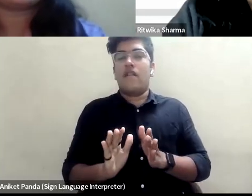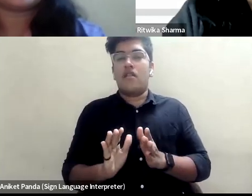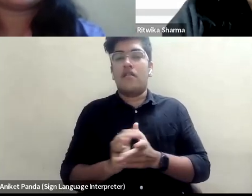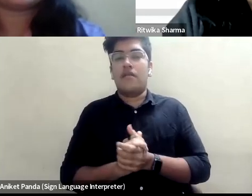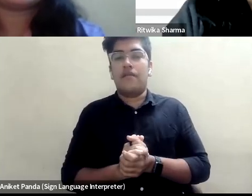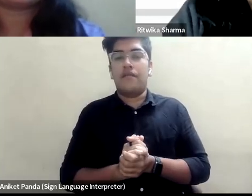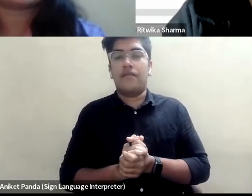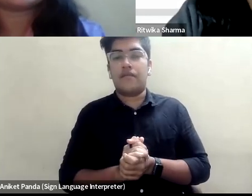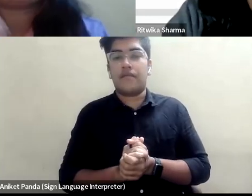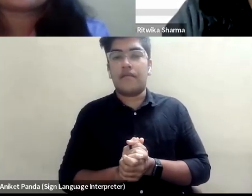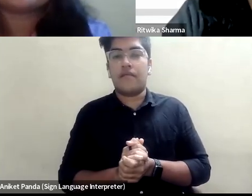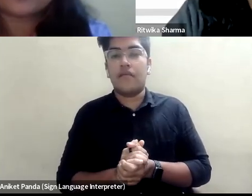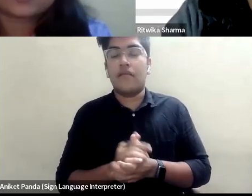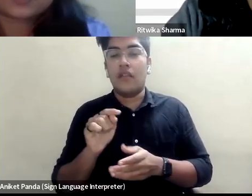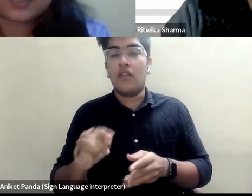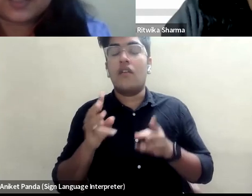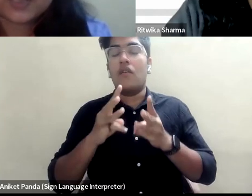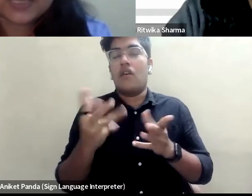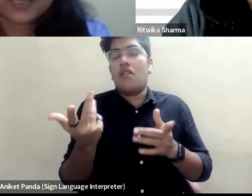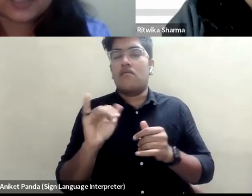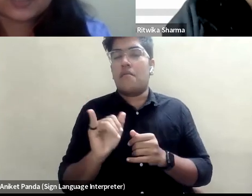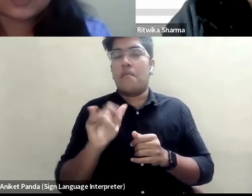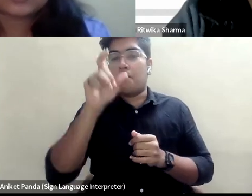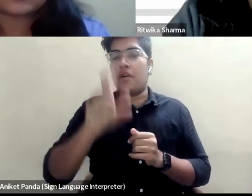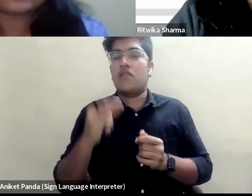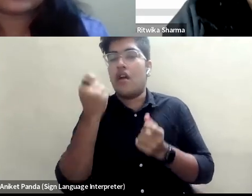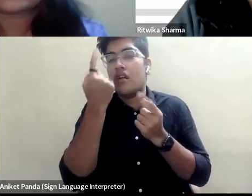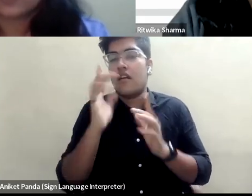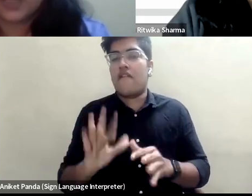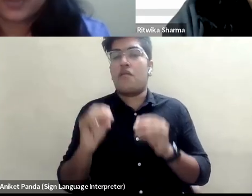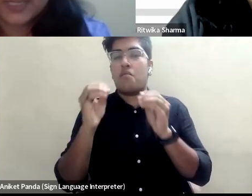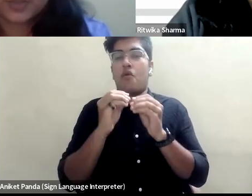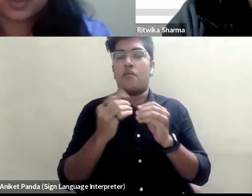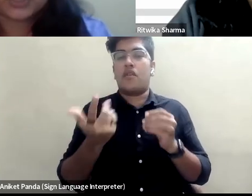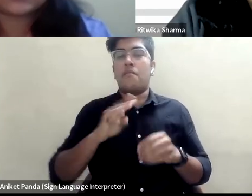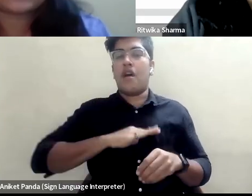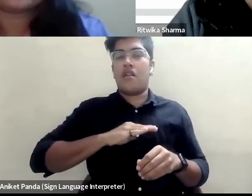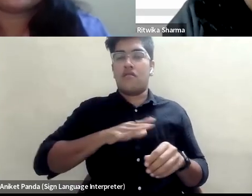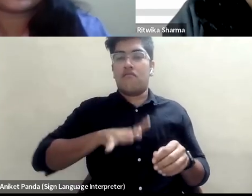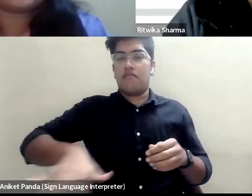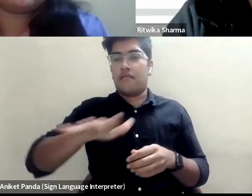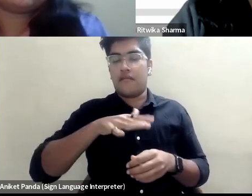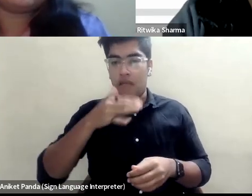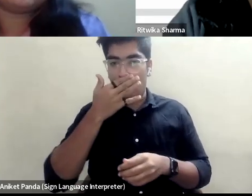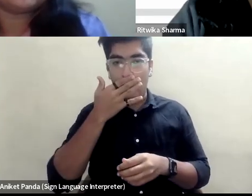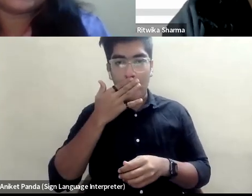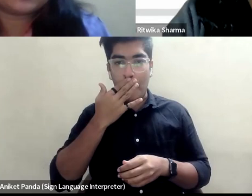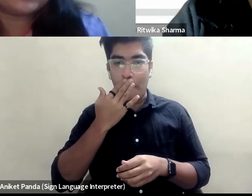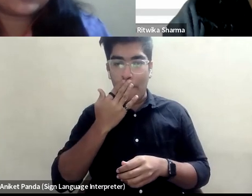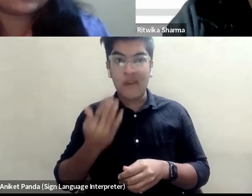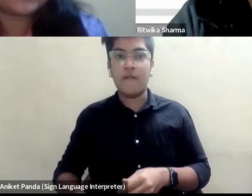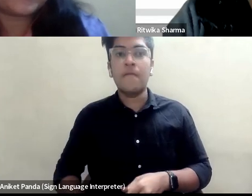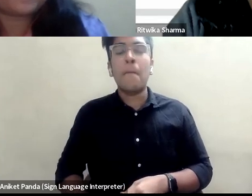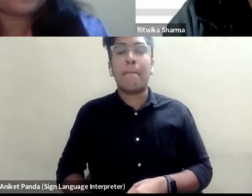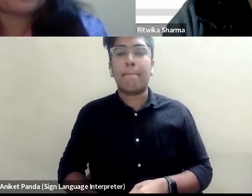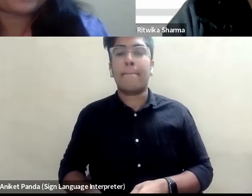in a way, in a common man's understanding, like we understand it to be. That could again debatable,